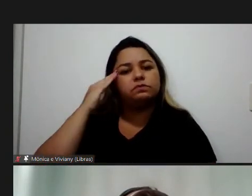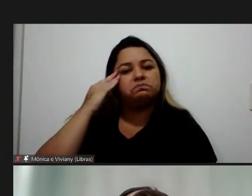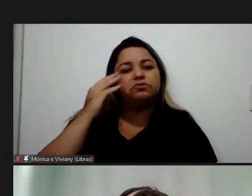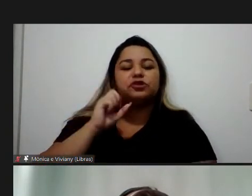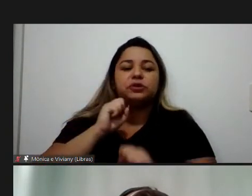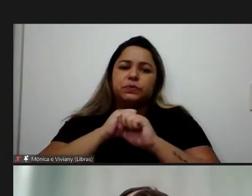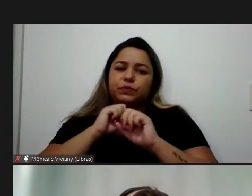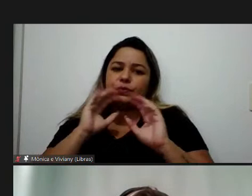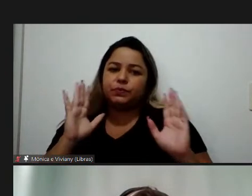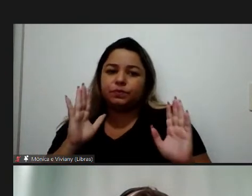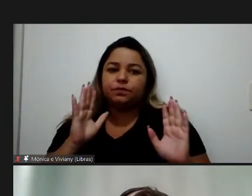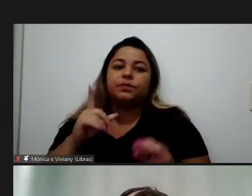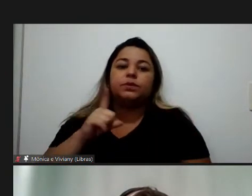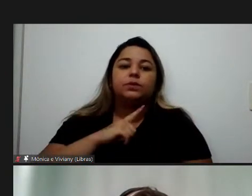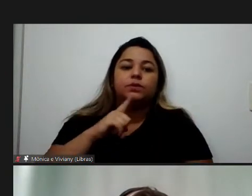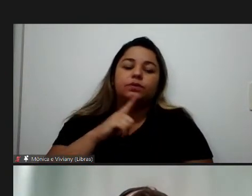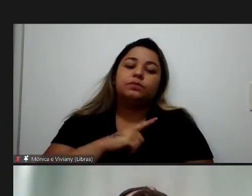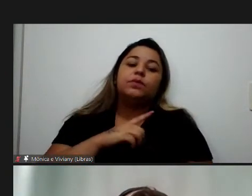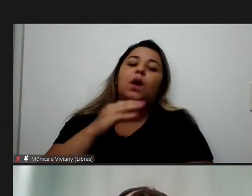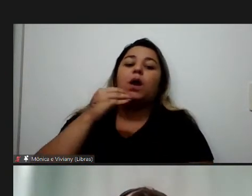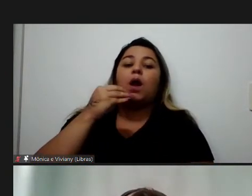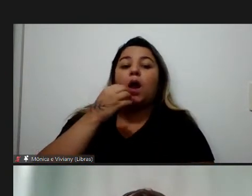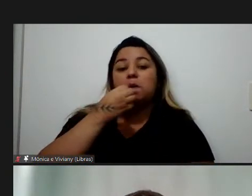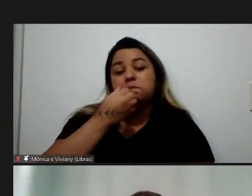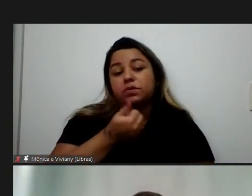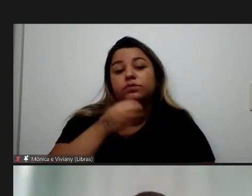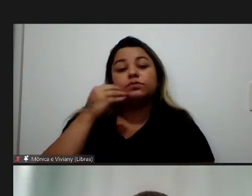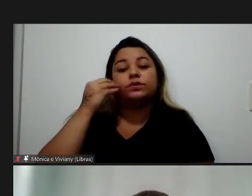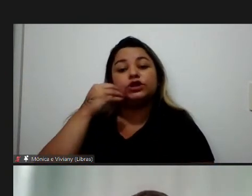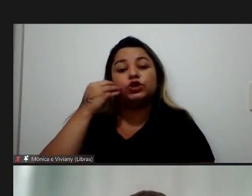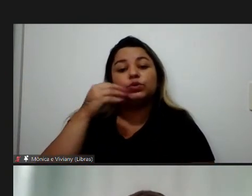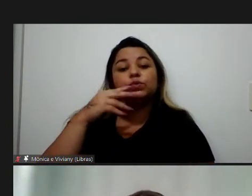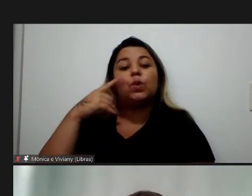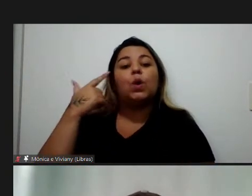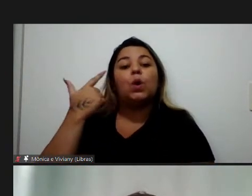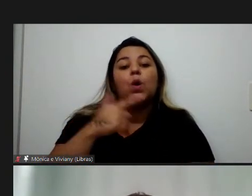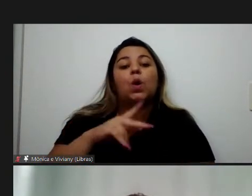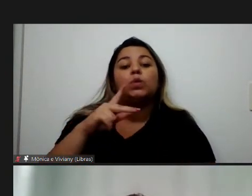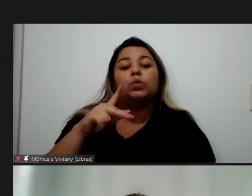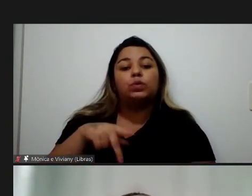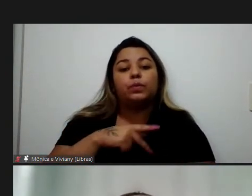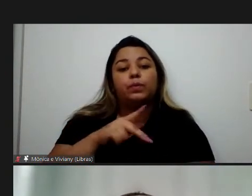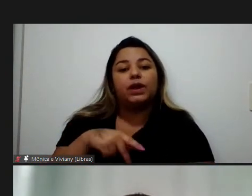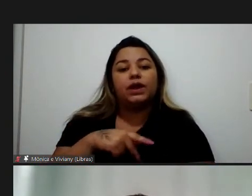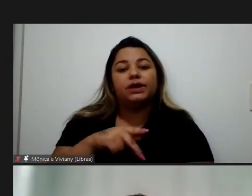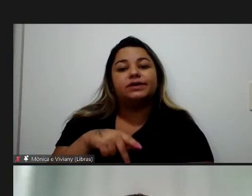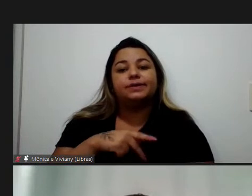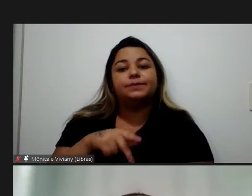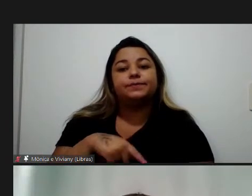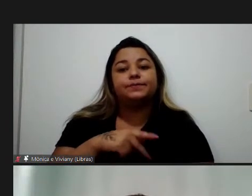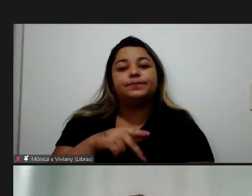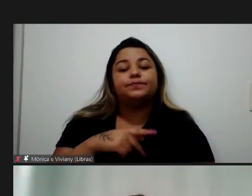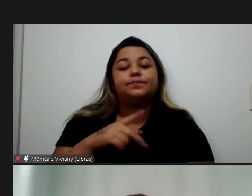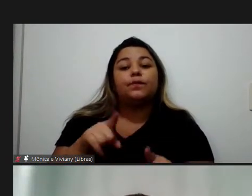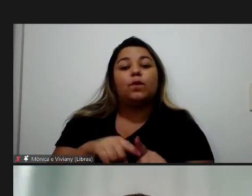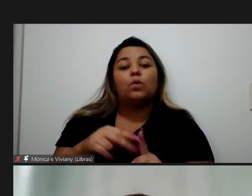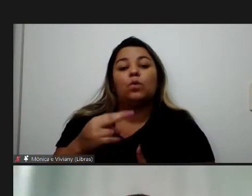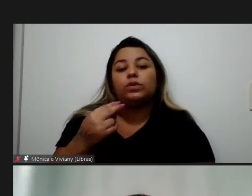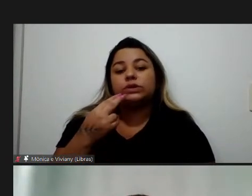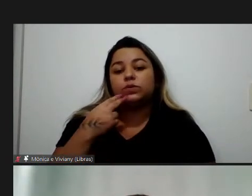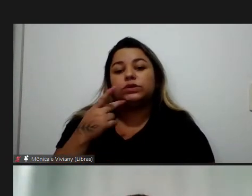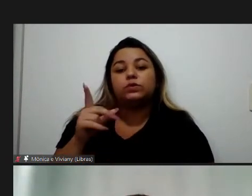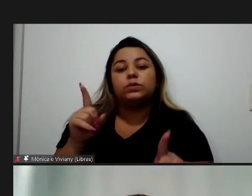experience from other countries on the provision of nutrition services? We have some